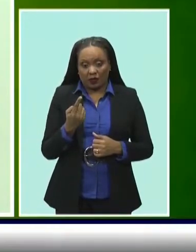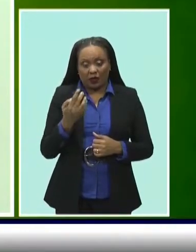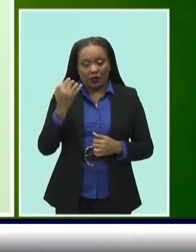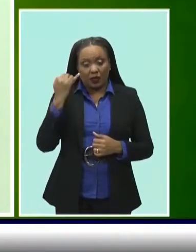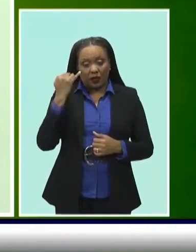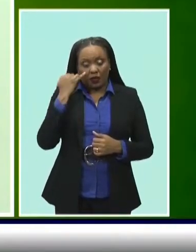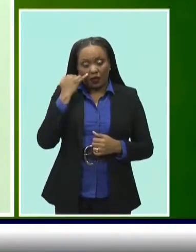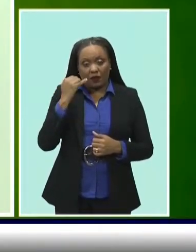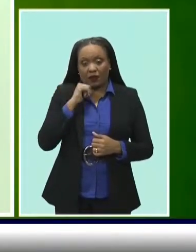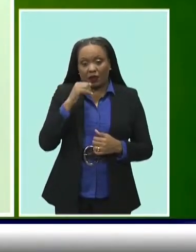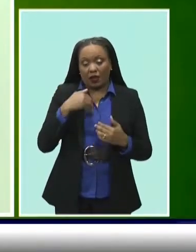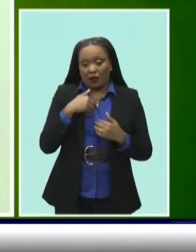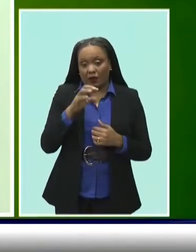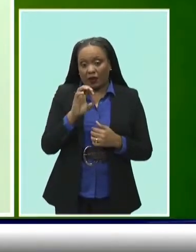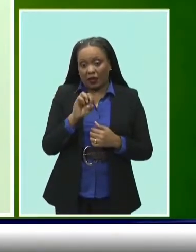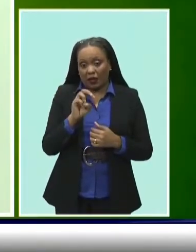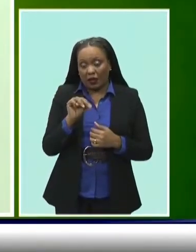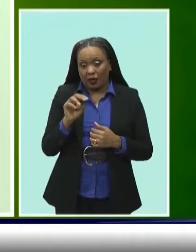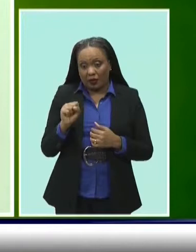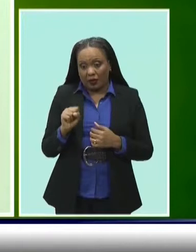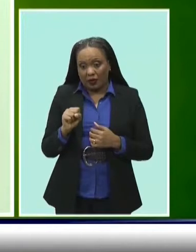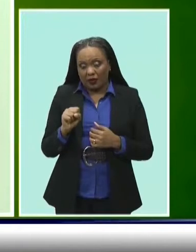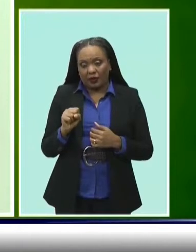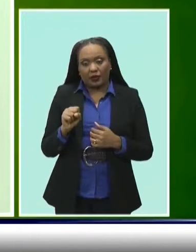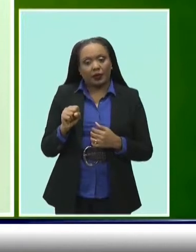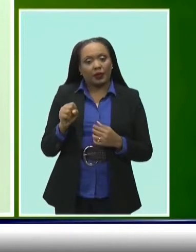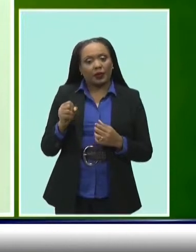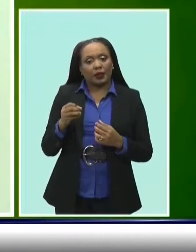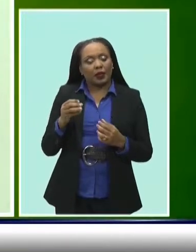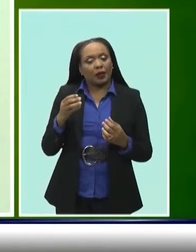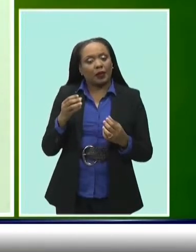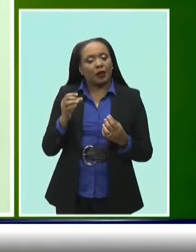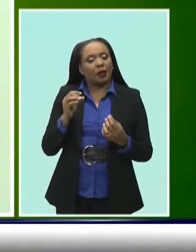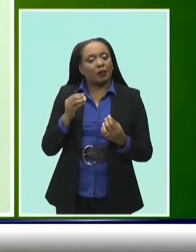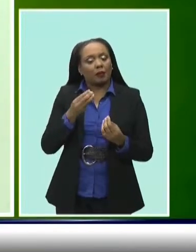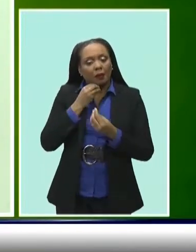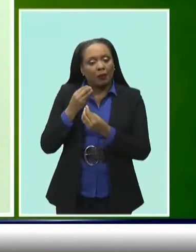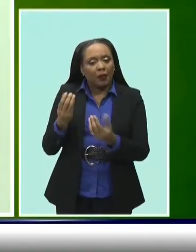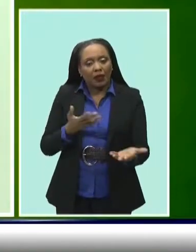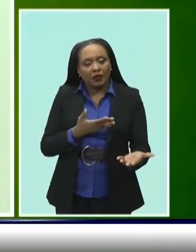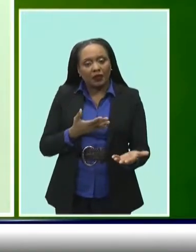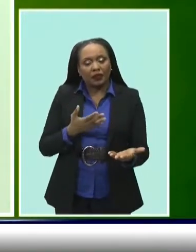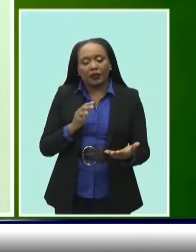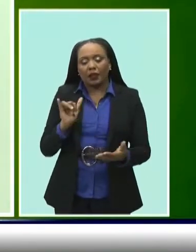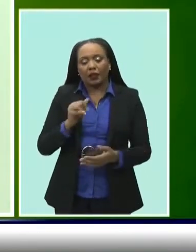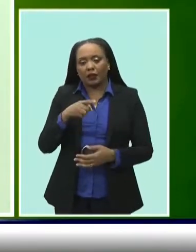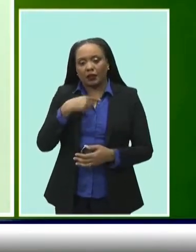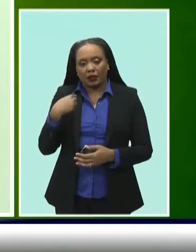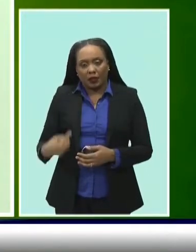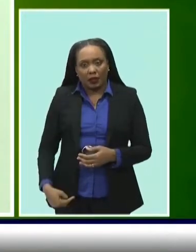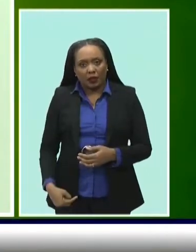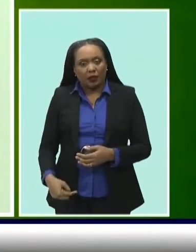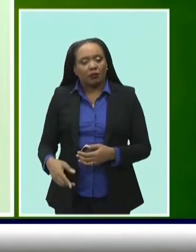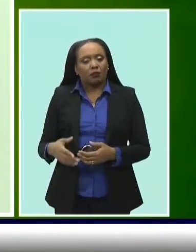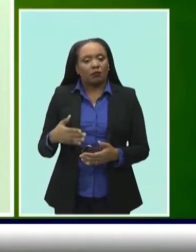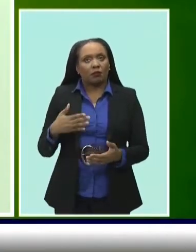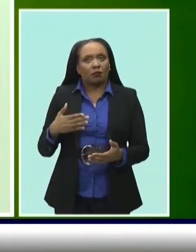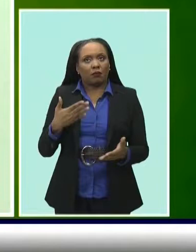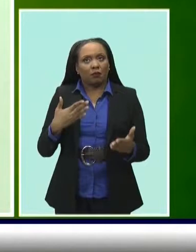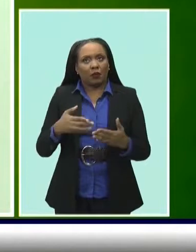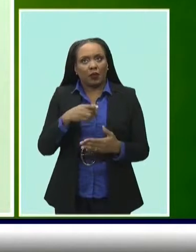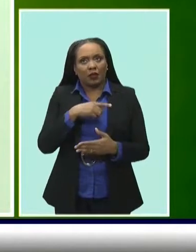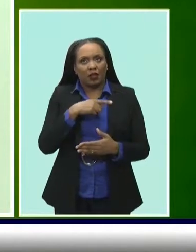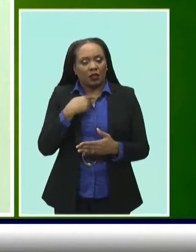EAD messages to China, your traffic is going to be blocked, and China Post will have to